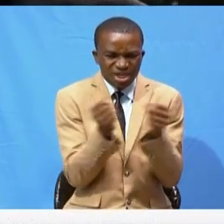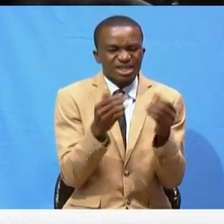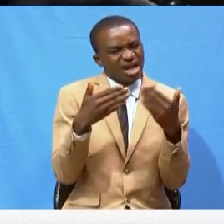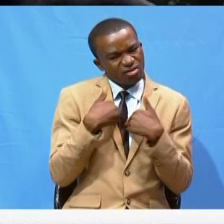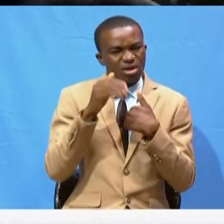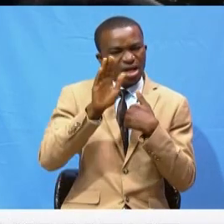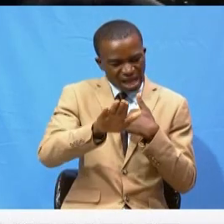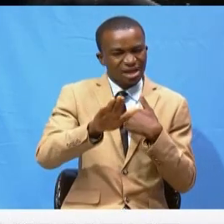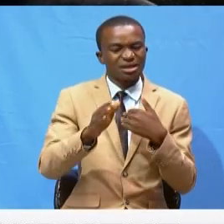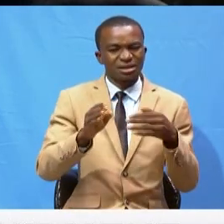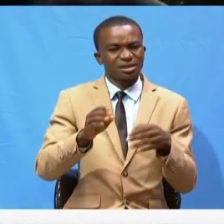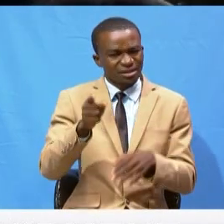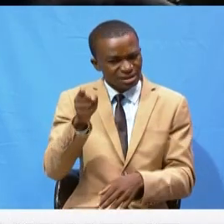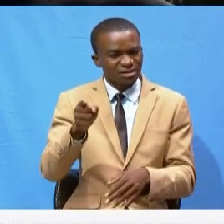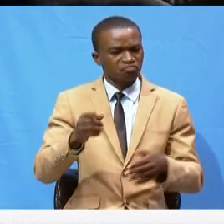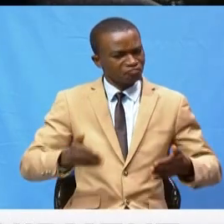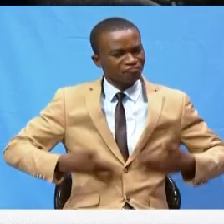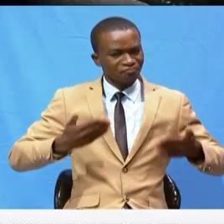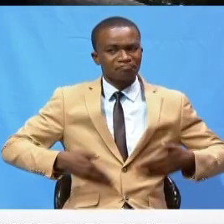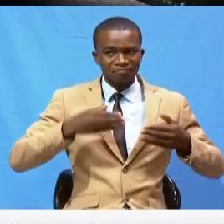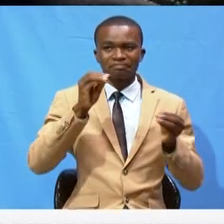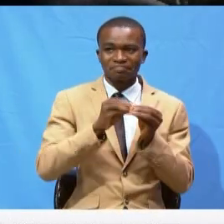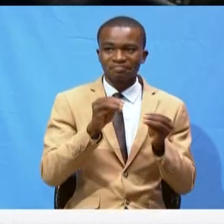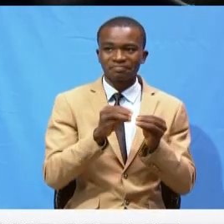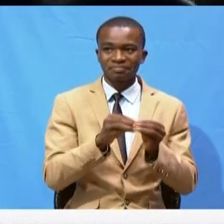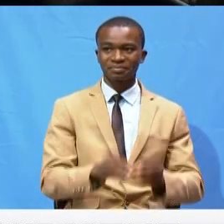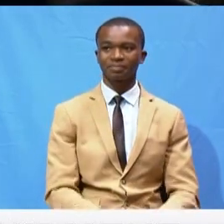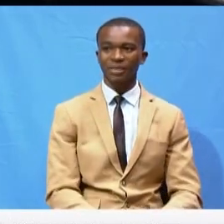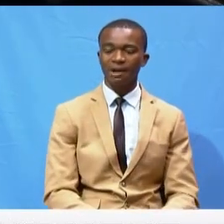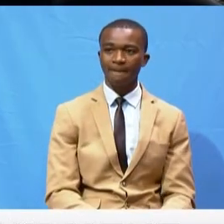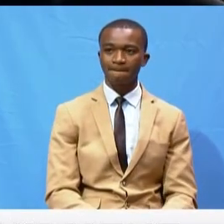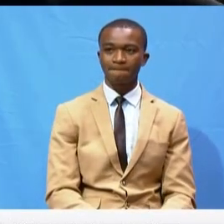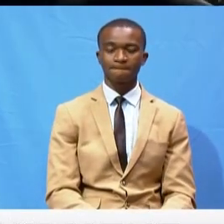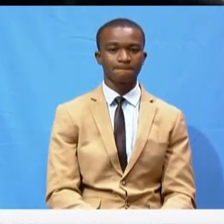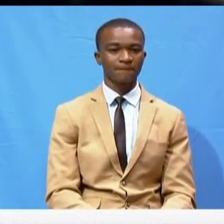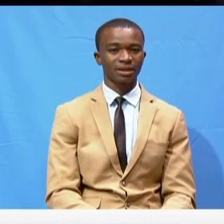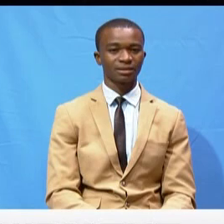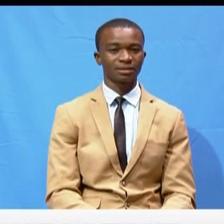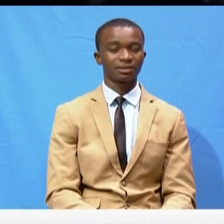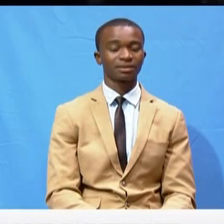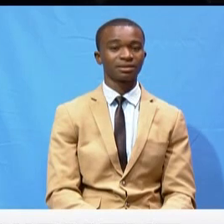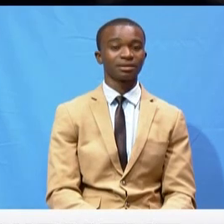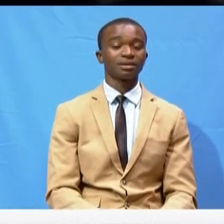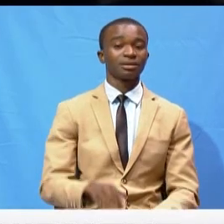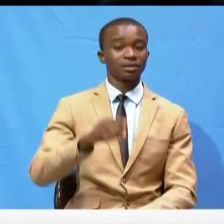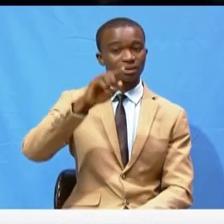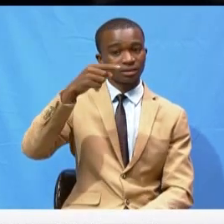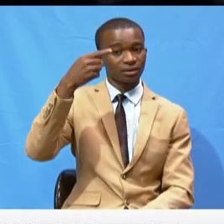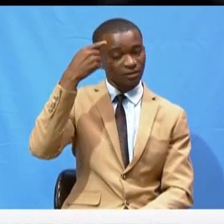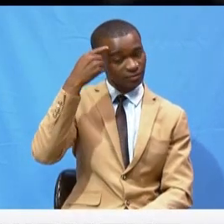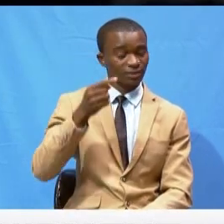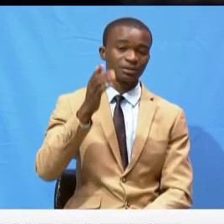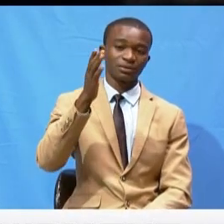every health institution must have a provision for maternity clinics. And I think government for now is very happy